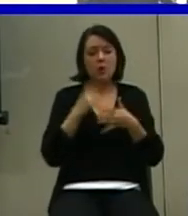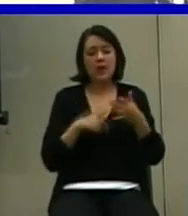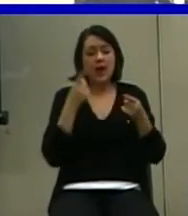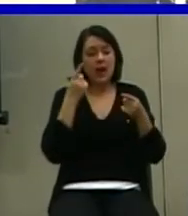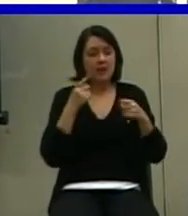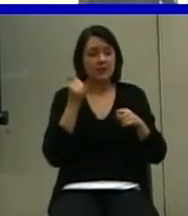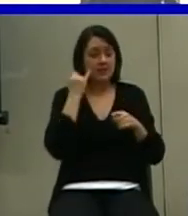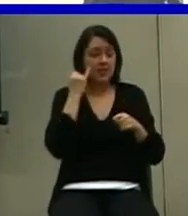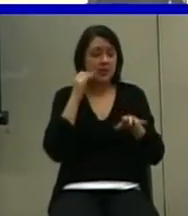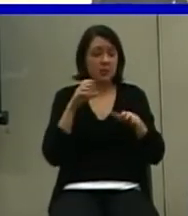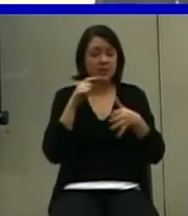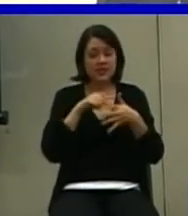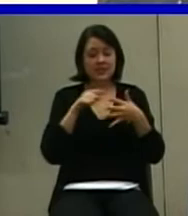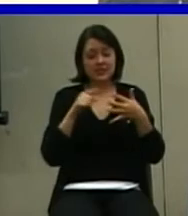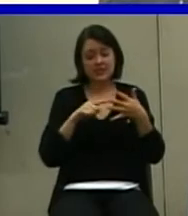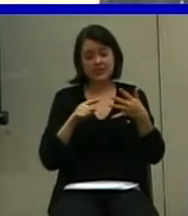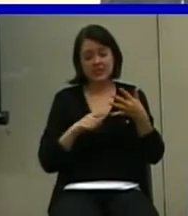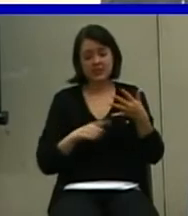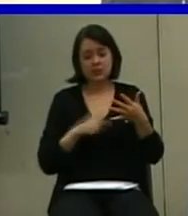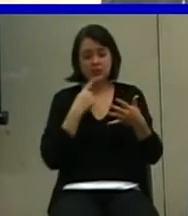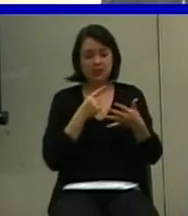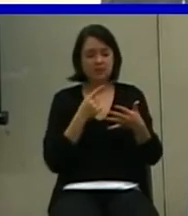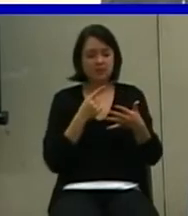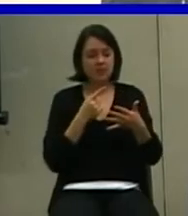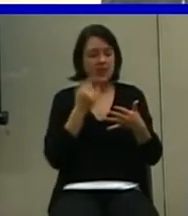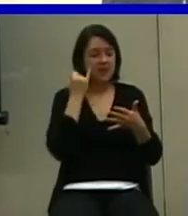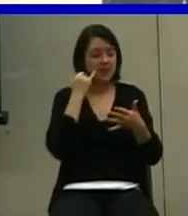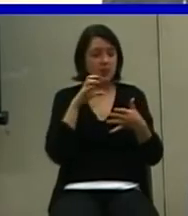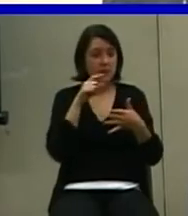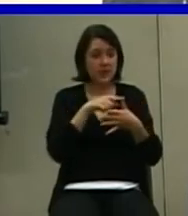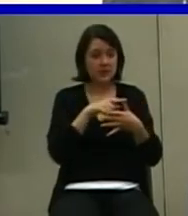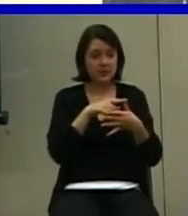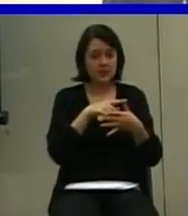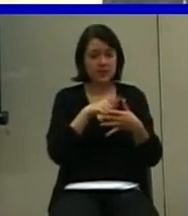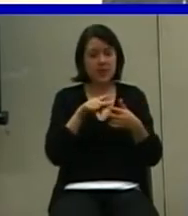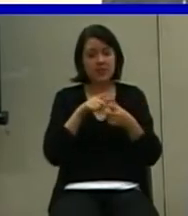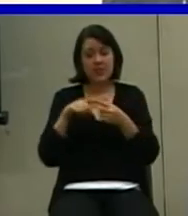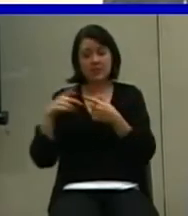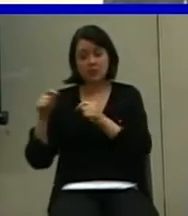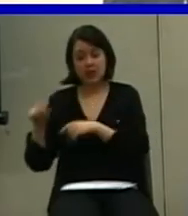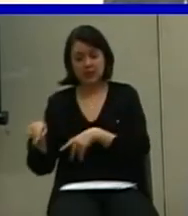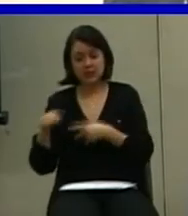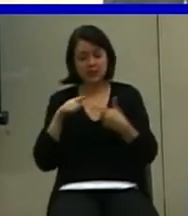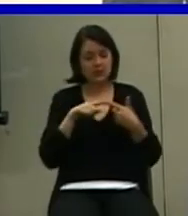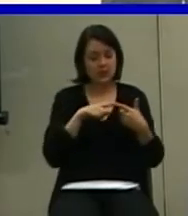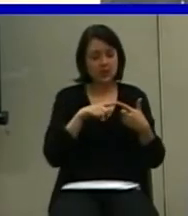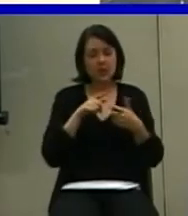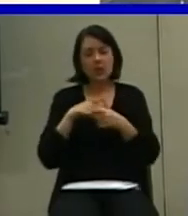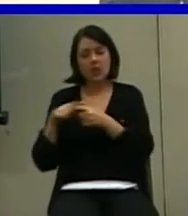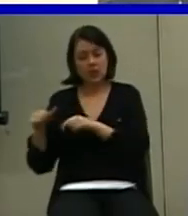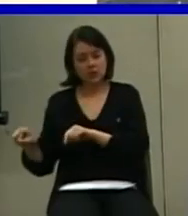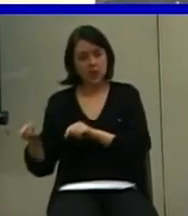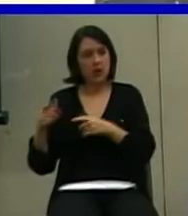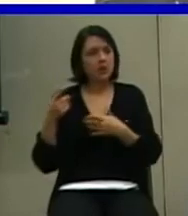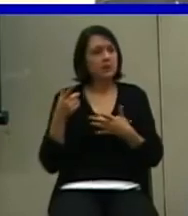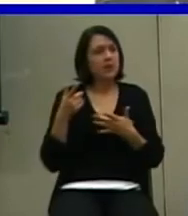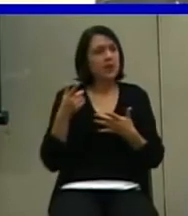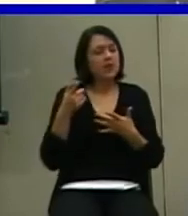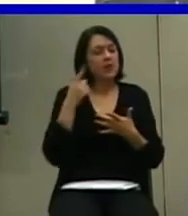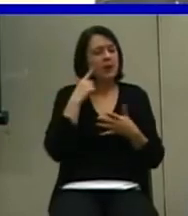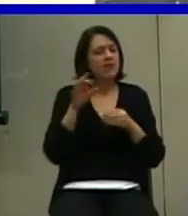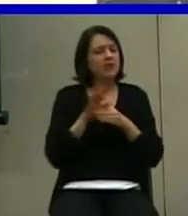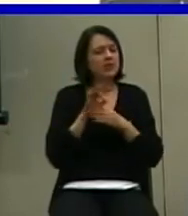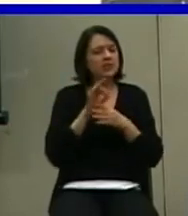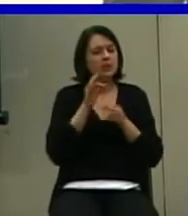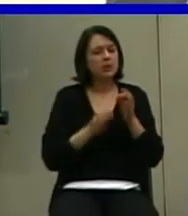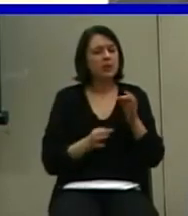when they make the check marks? And you look at it and say, then I would try this. You're starting to think about function more specifically, but how